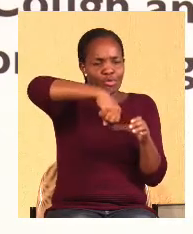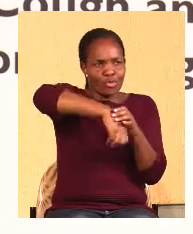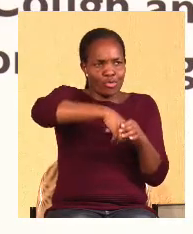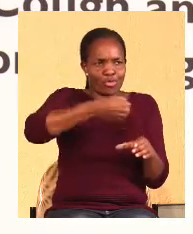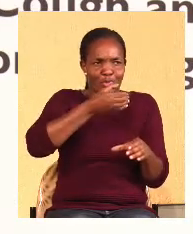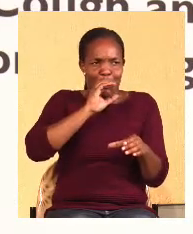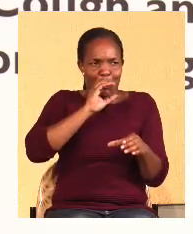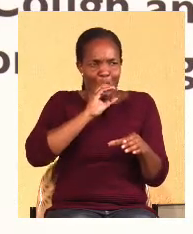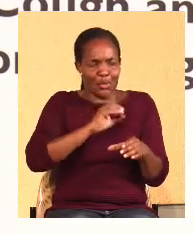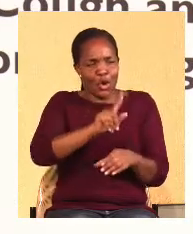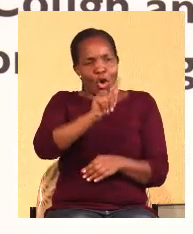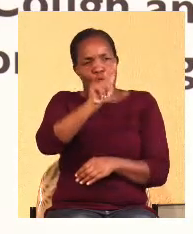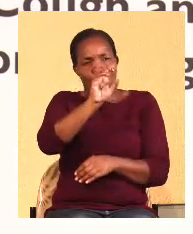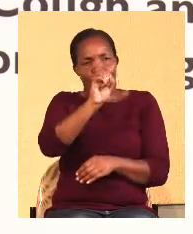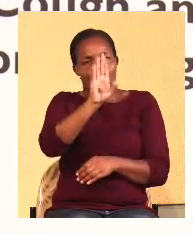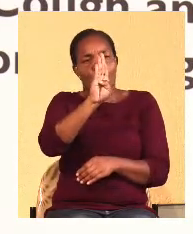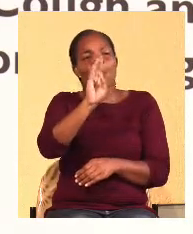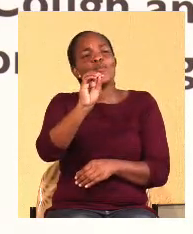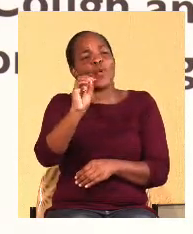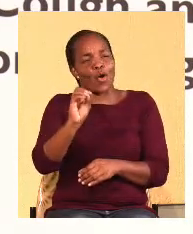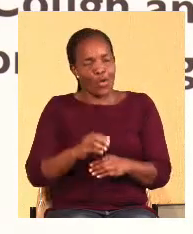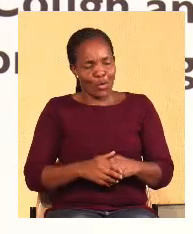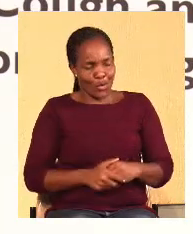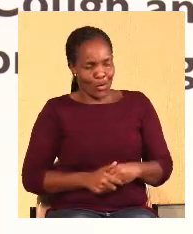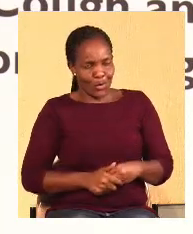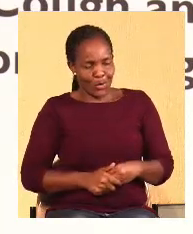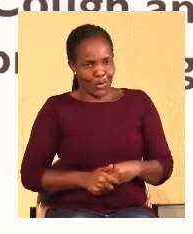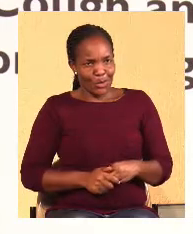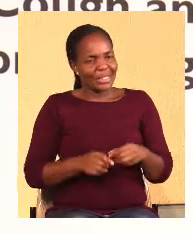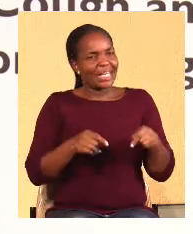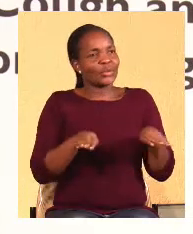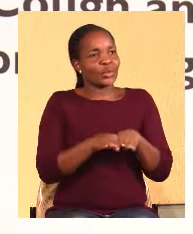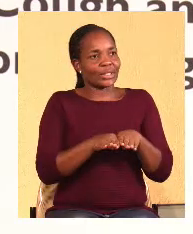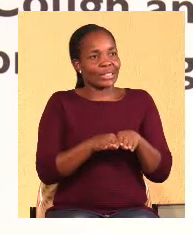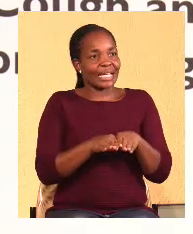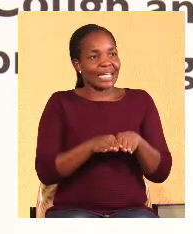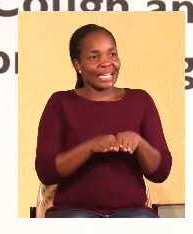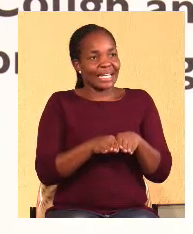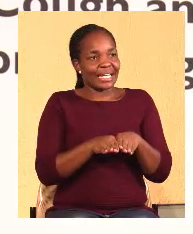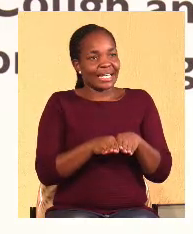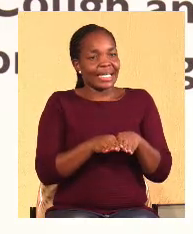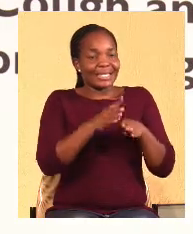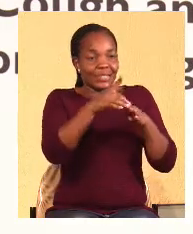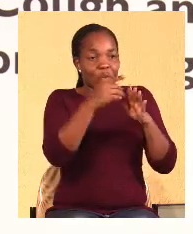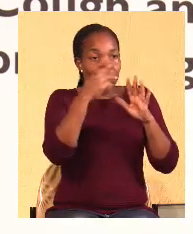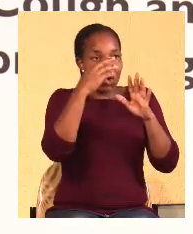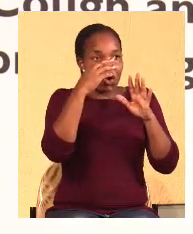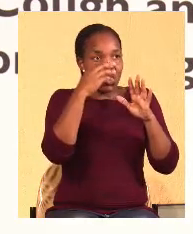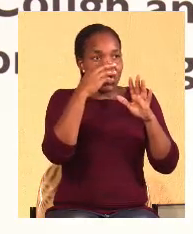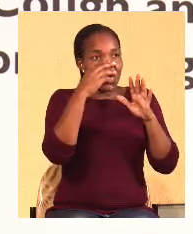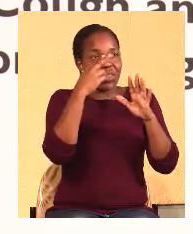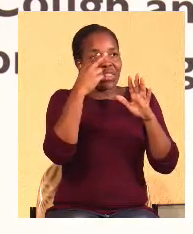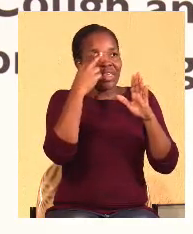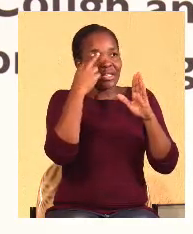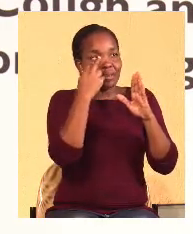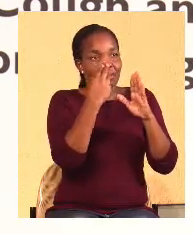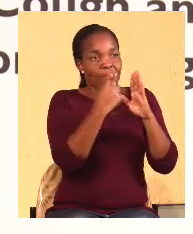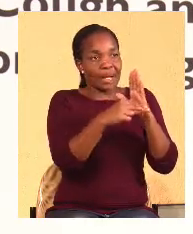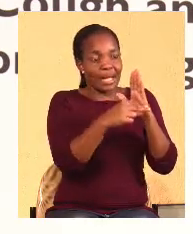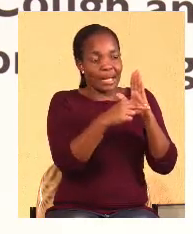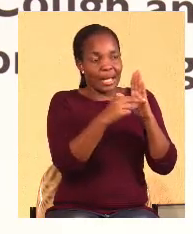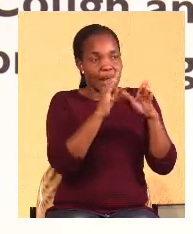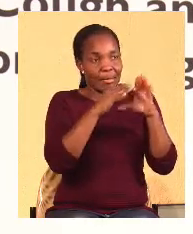defined in the Liquor Act. So we have... What we've done is we've lifted the provisions of the Liquor Act and placed it in the regulation.